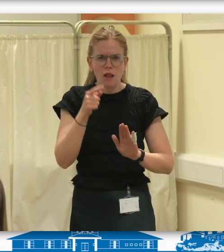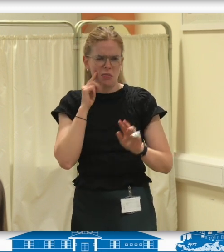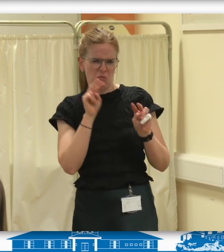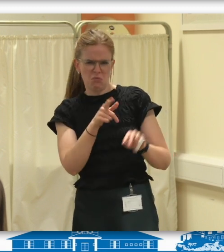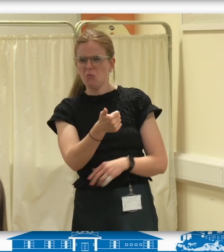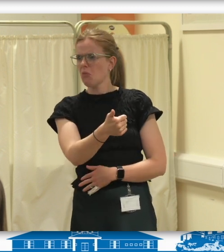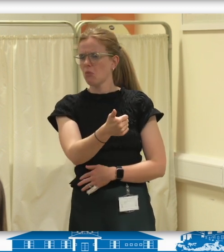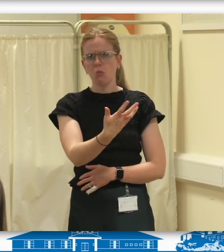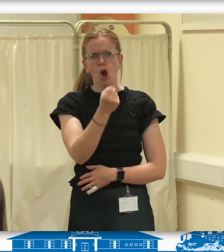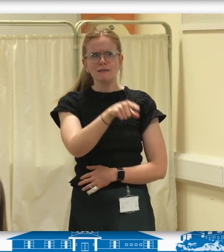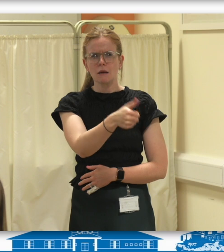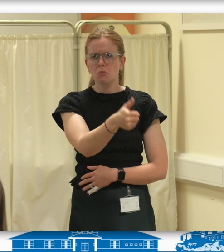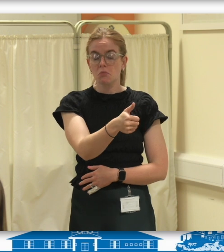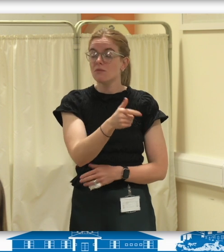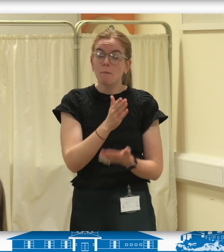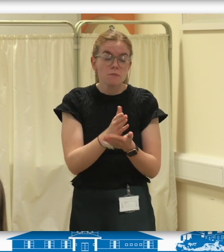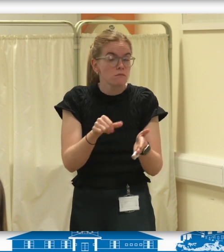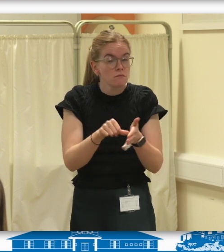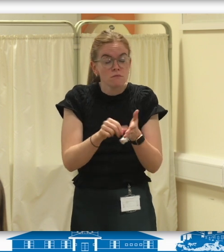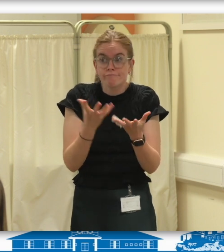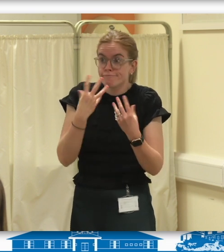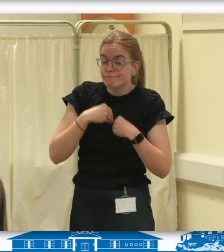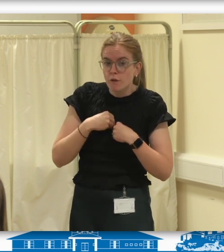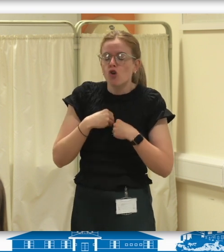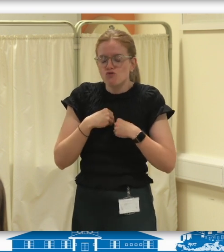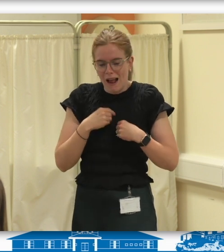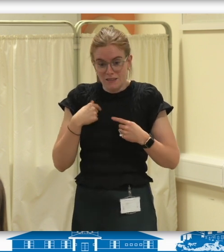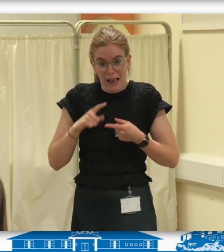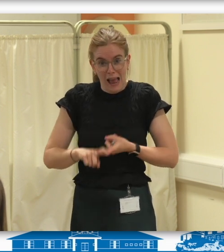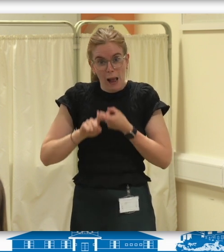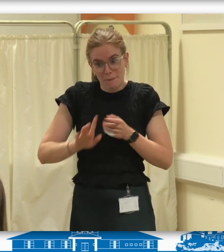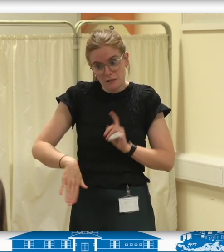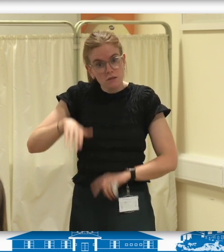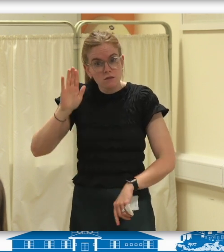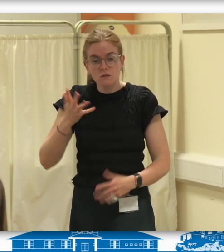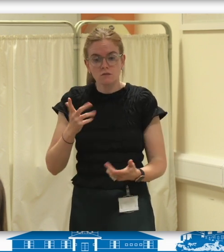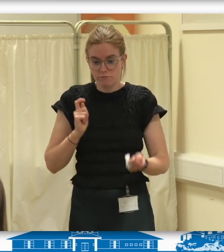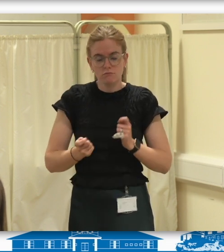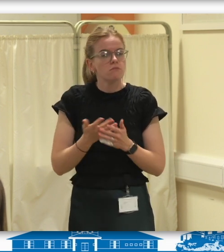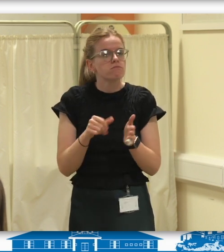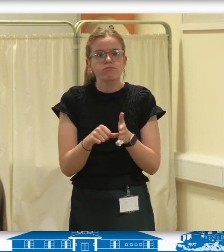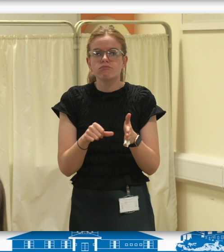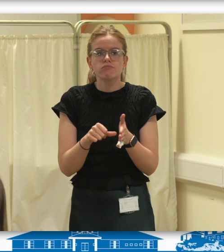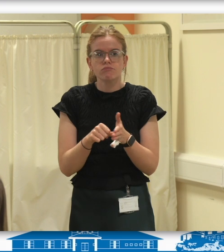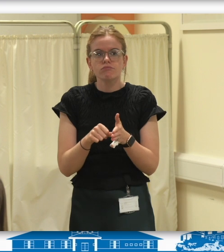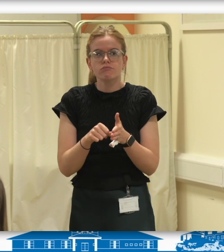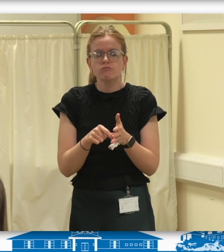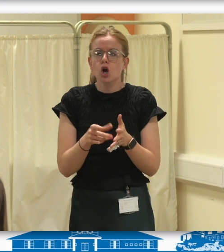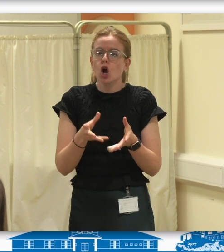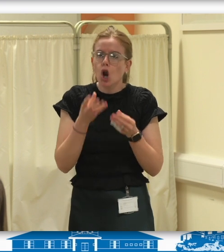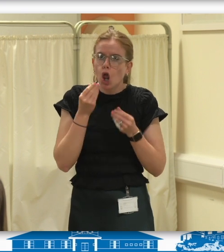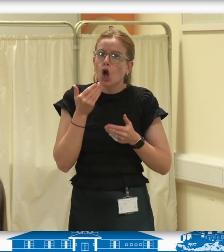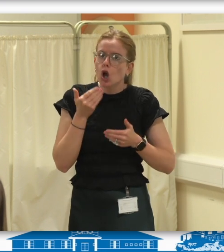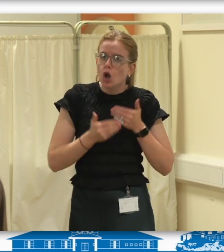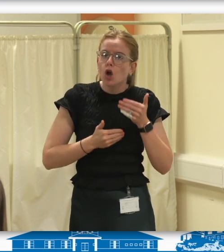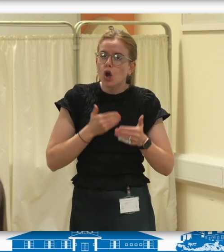they're quite difficult to put into practice, and they involve changing habits of a lifetime. They're learning on the job at the very